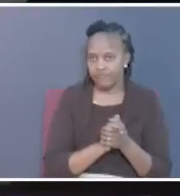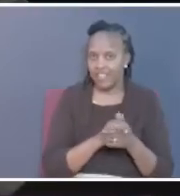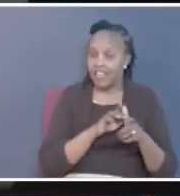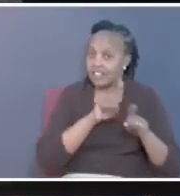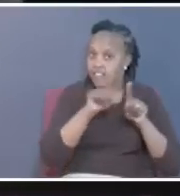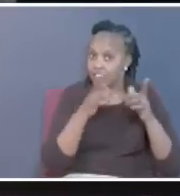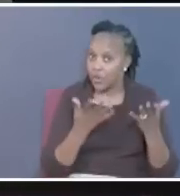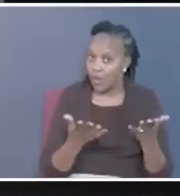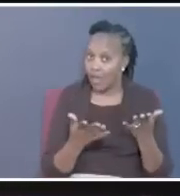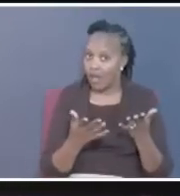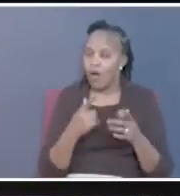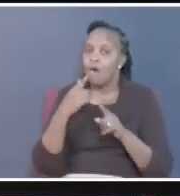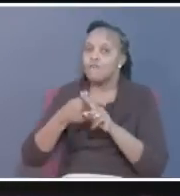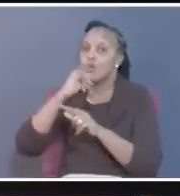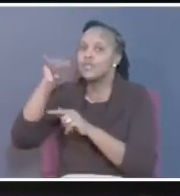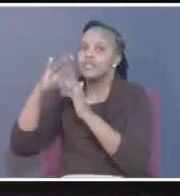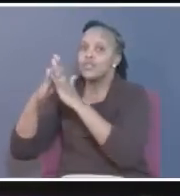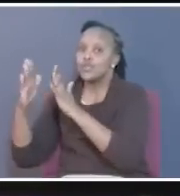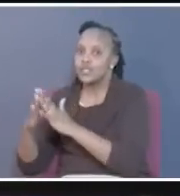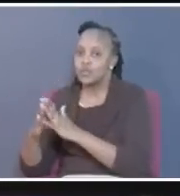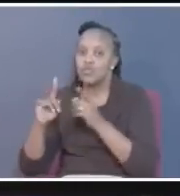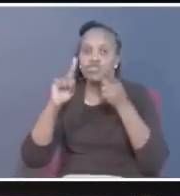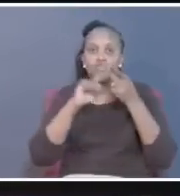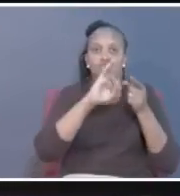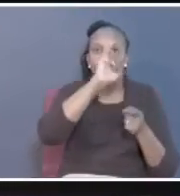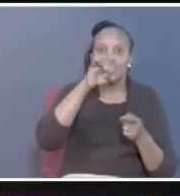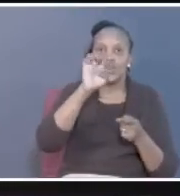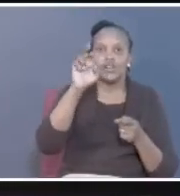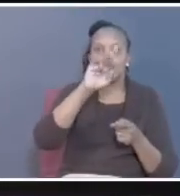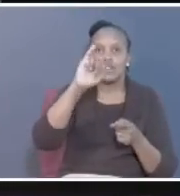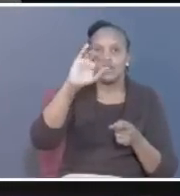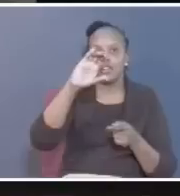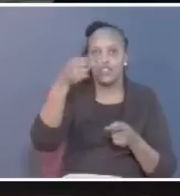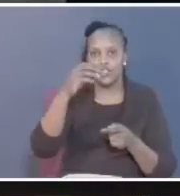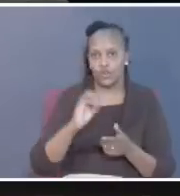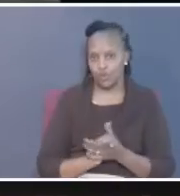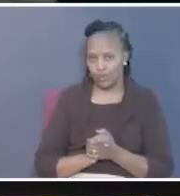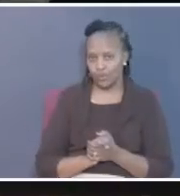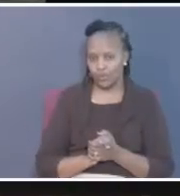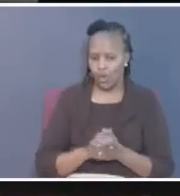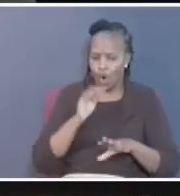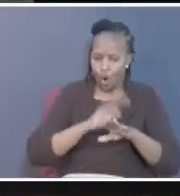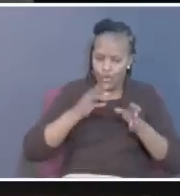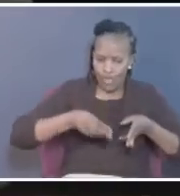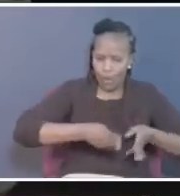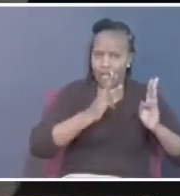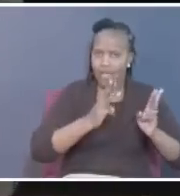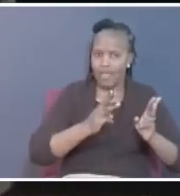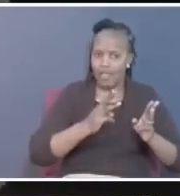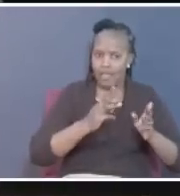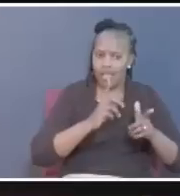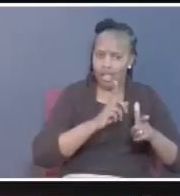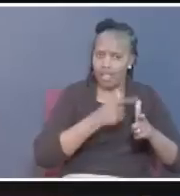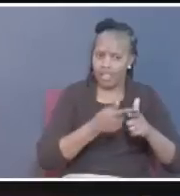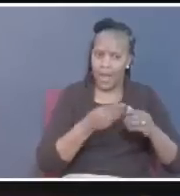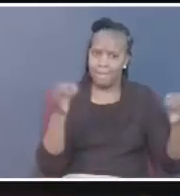in verse 30, from Jerusalem down to Jericho. On his way down to Jericho, we're told that he was